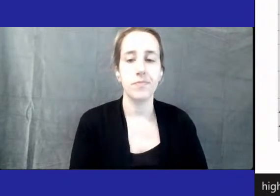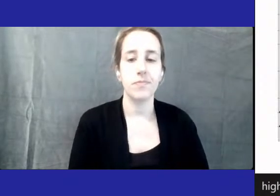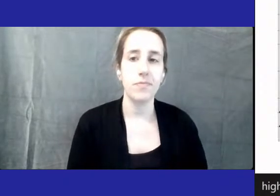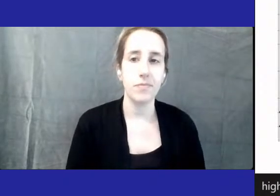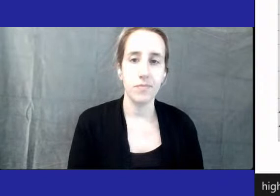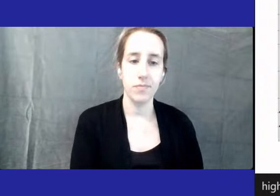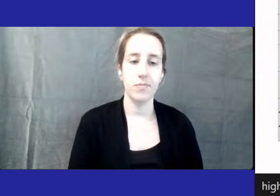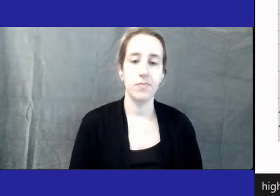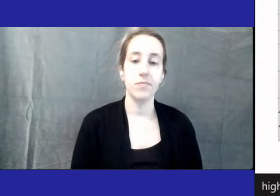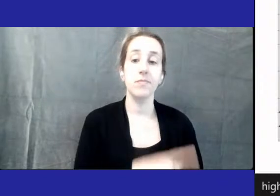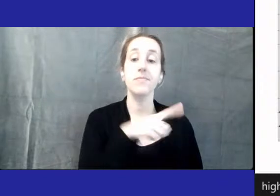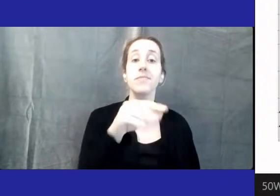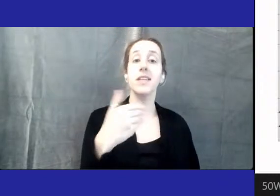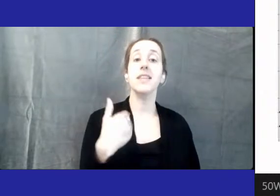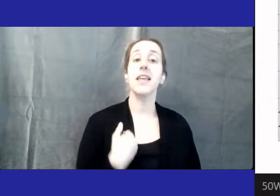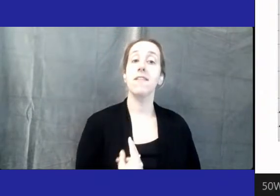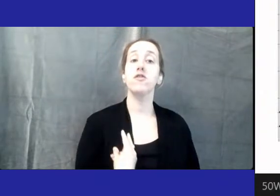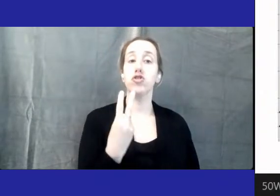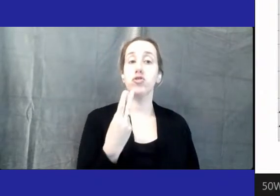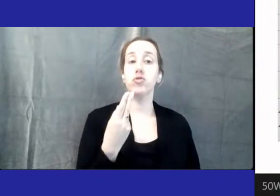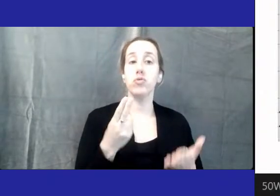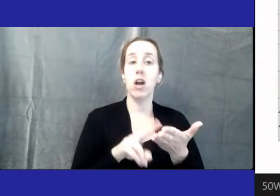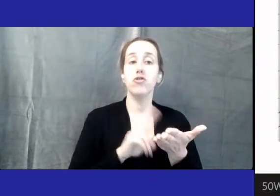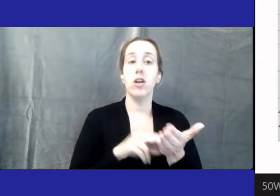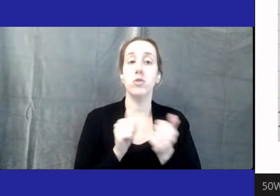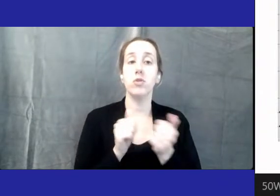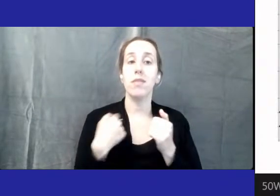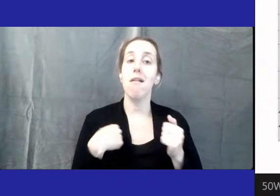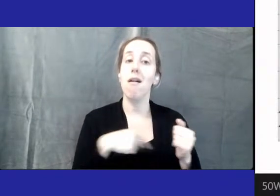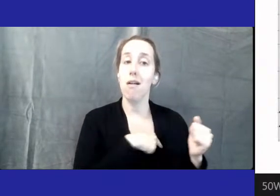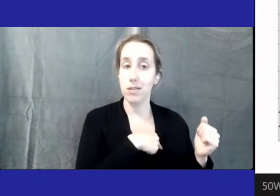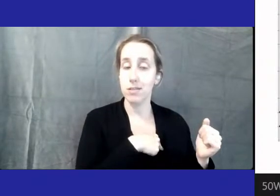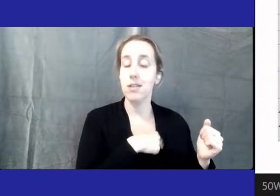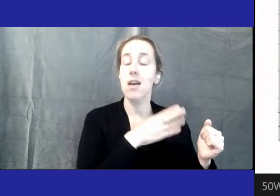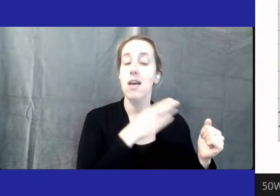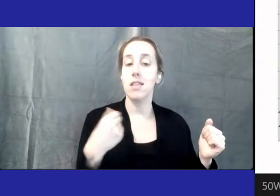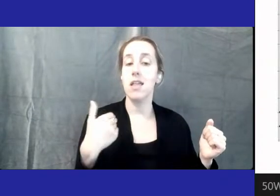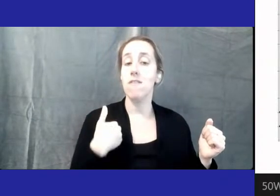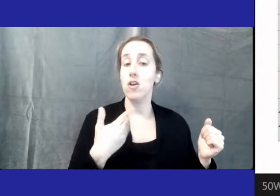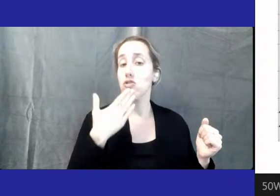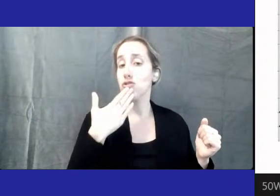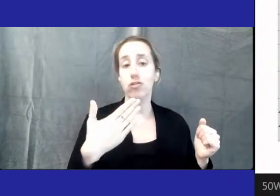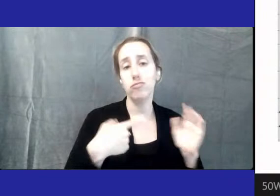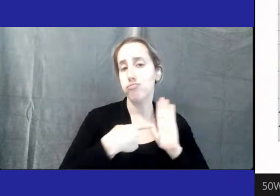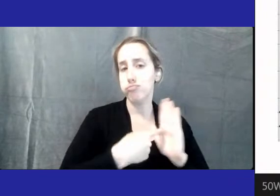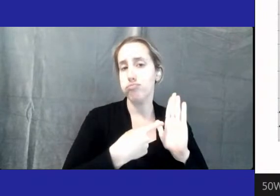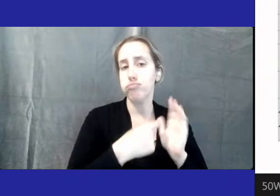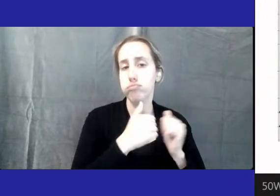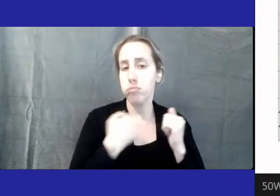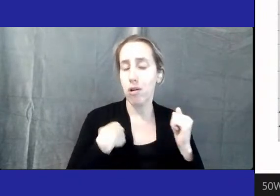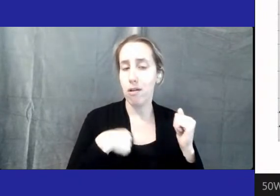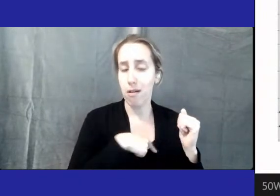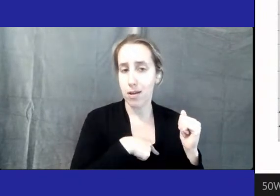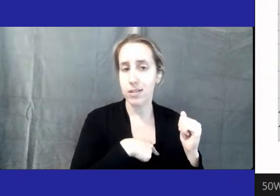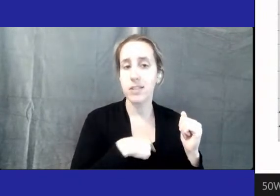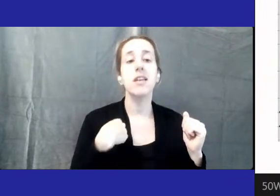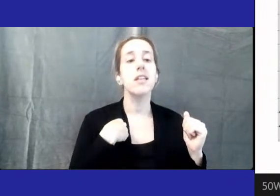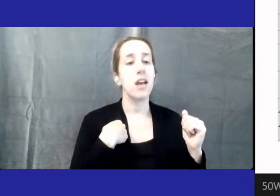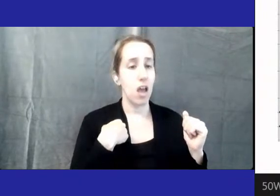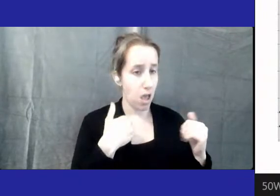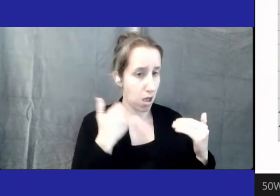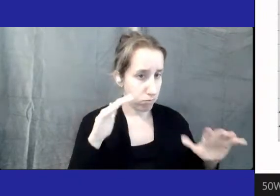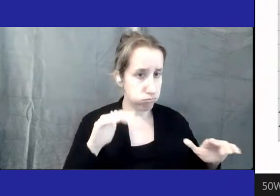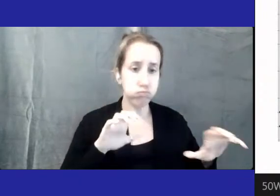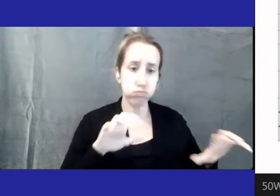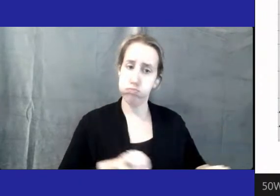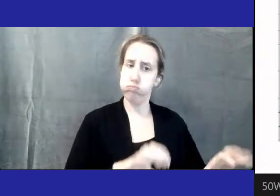They have 2 contracts with us, and they have a good reputation with us. They have performed satisfactorily